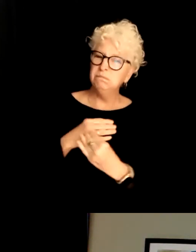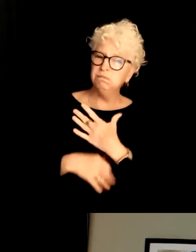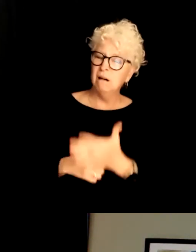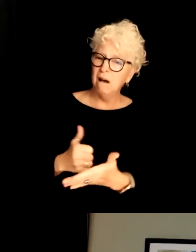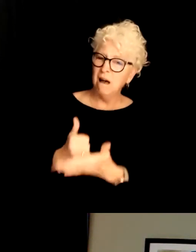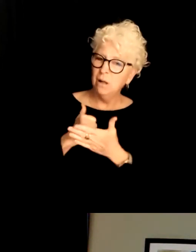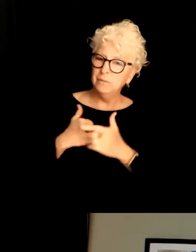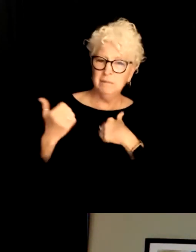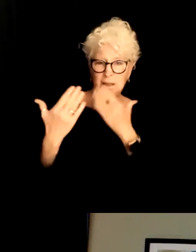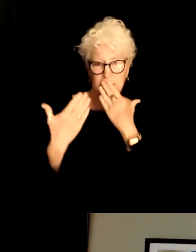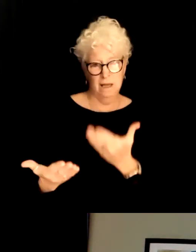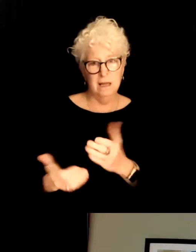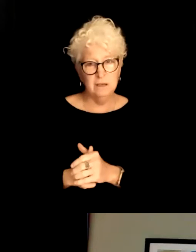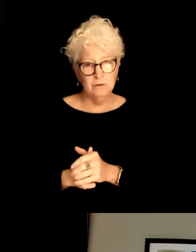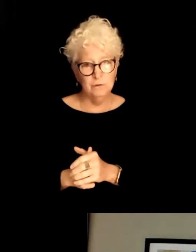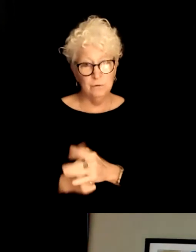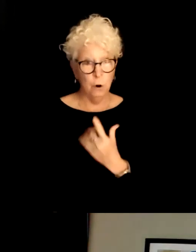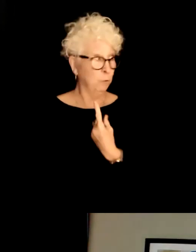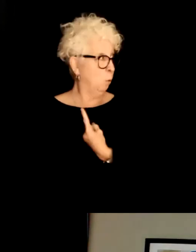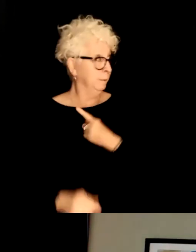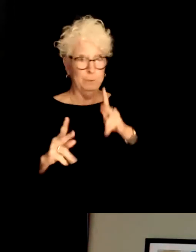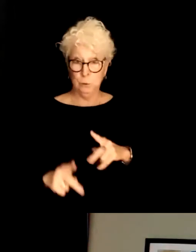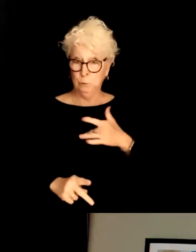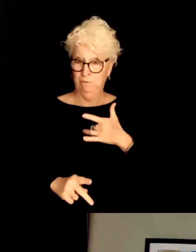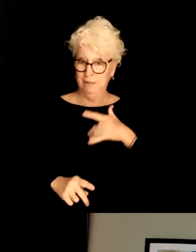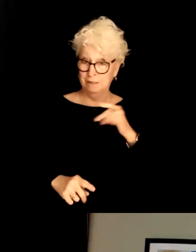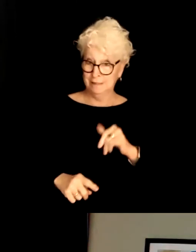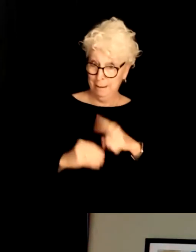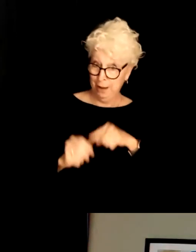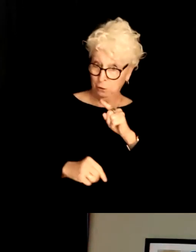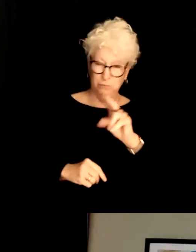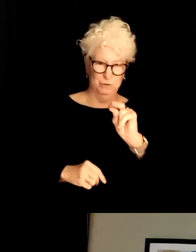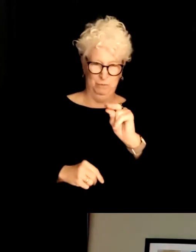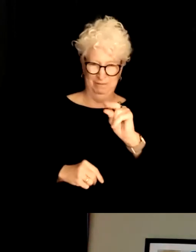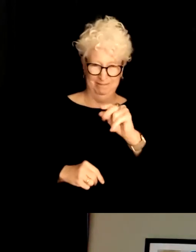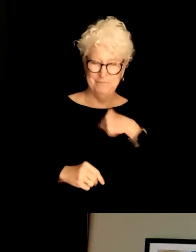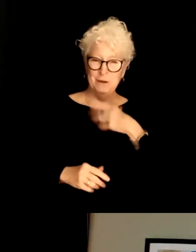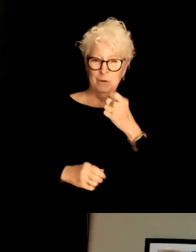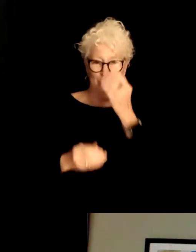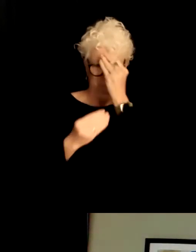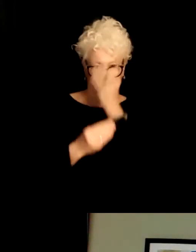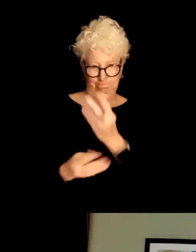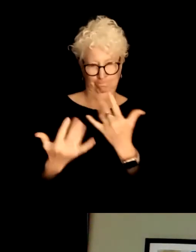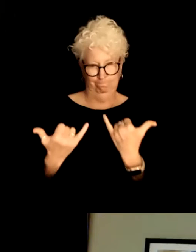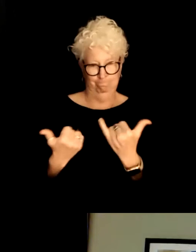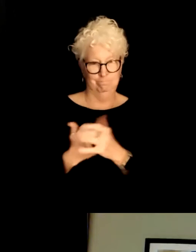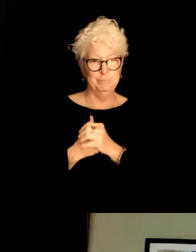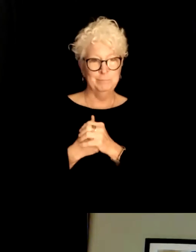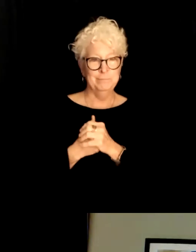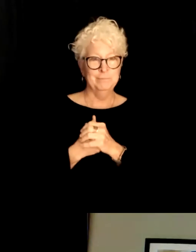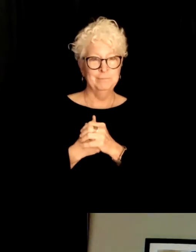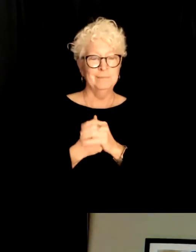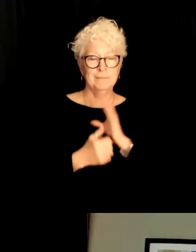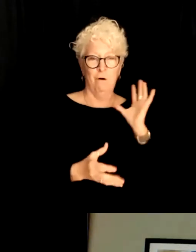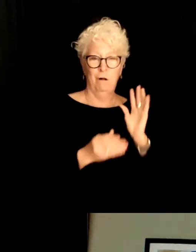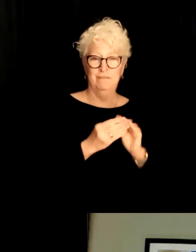And so I know I'm not the only one that feels this way, but I just really wanted to publicly express the collective gratitude